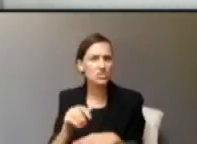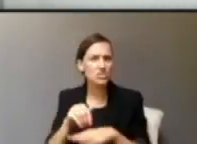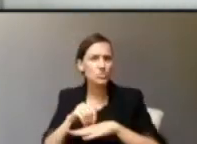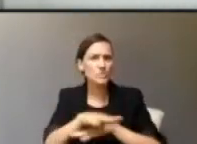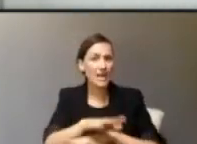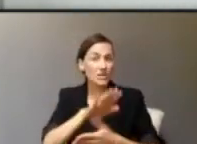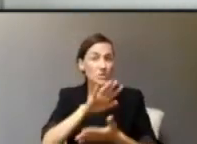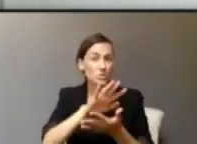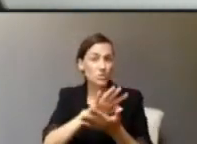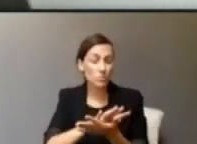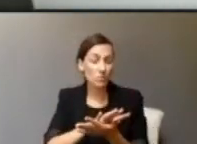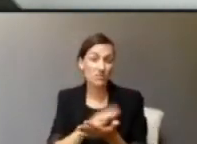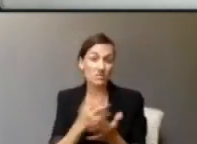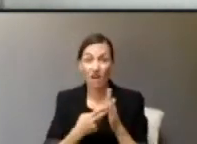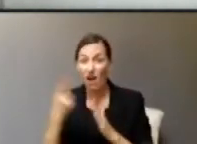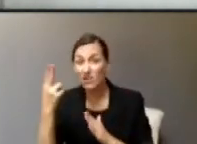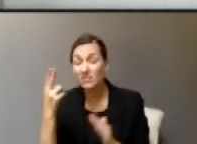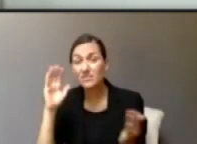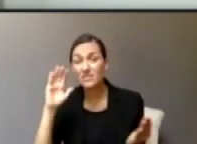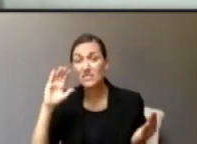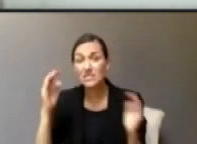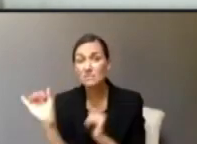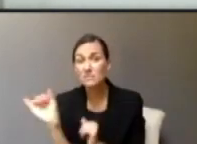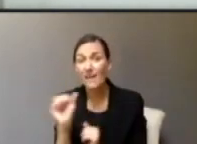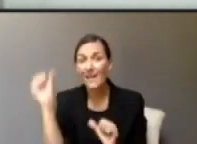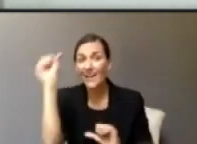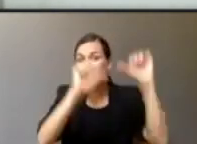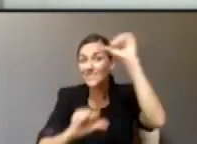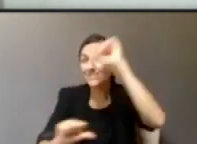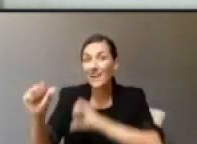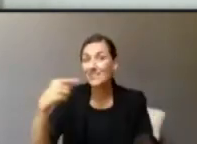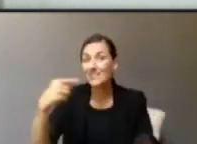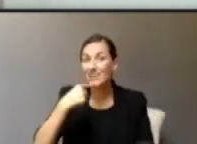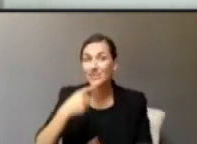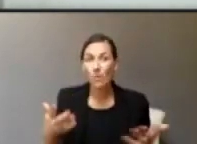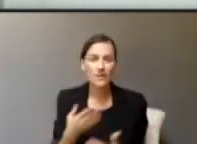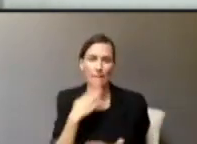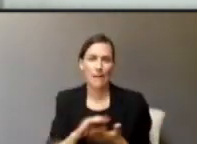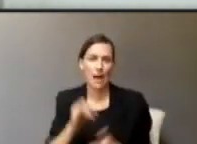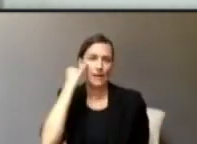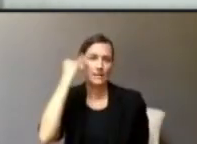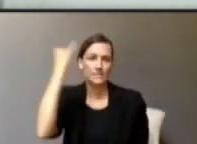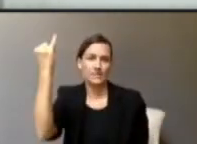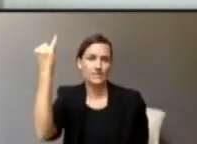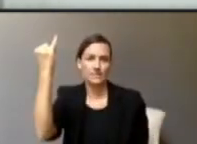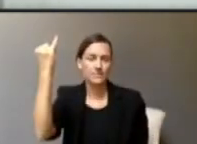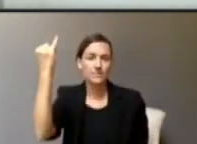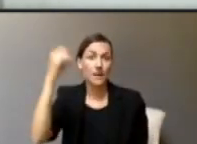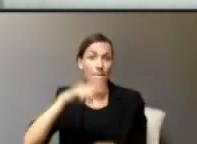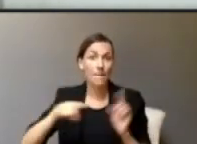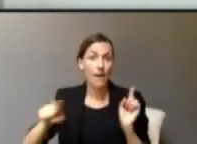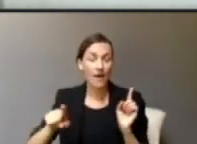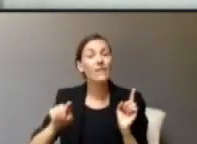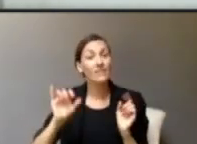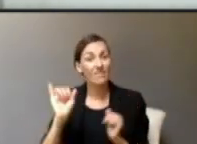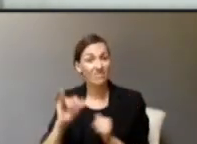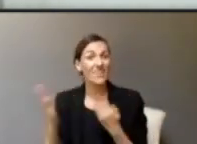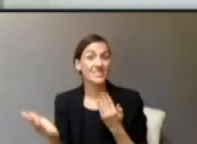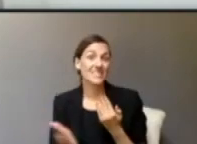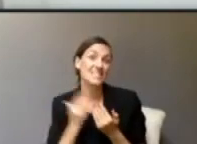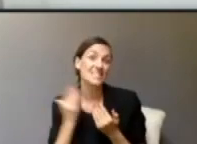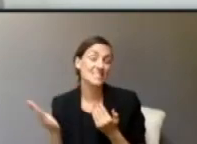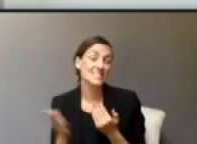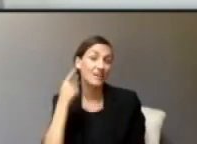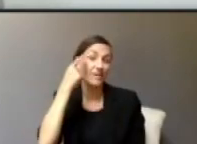Because quite frankly, it seems like the science is telling us it's a bad idea to go back to school, but that's easy